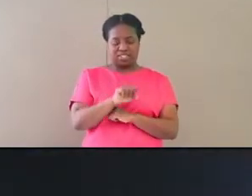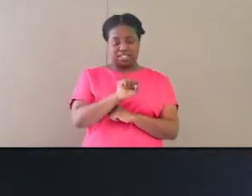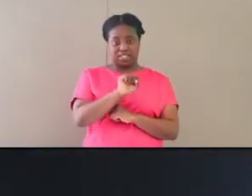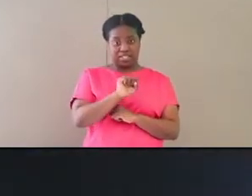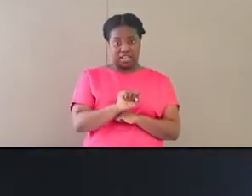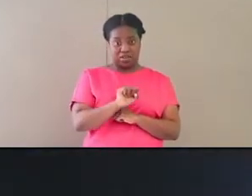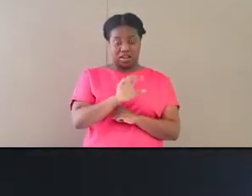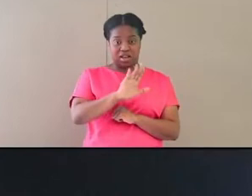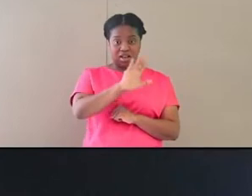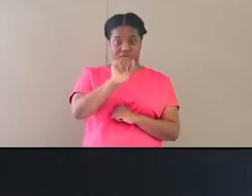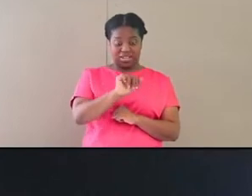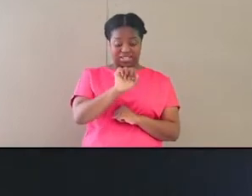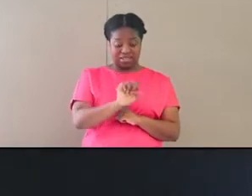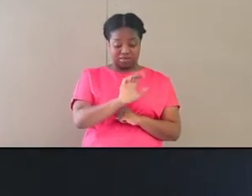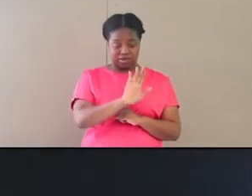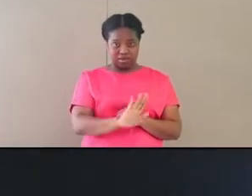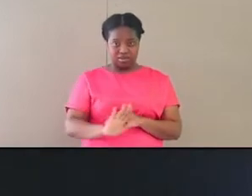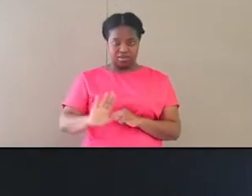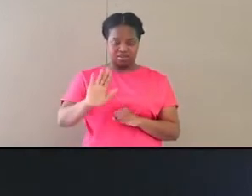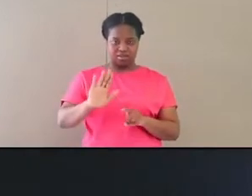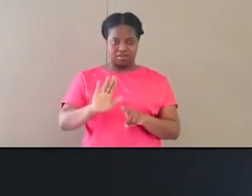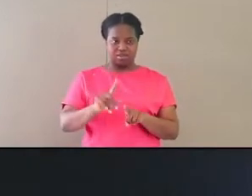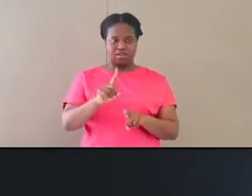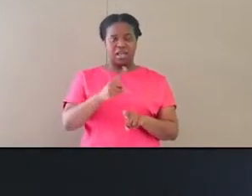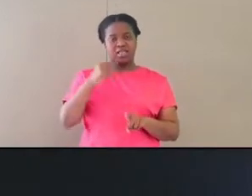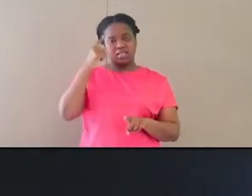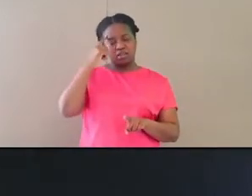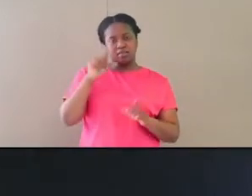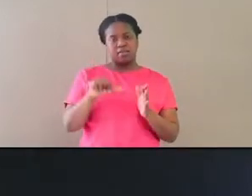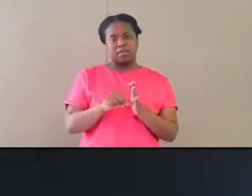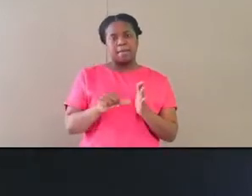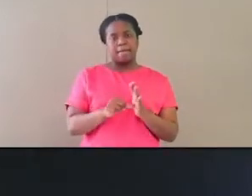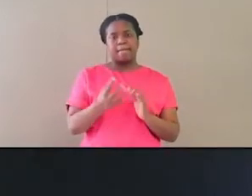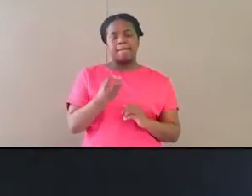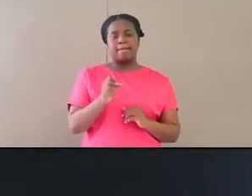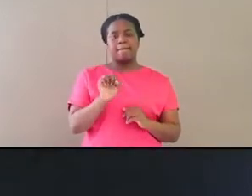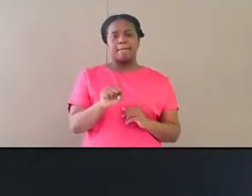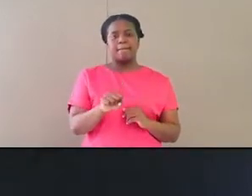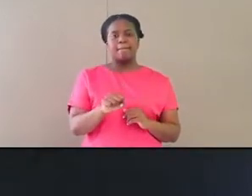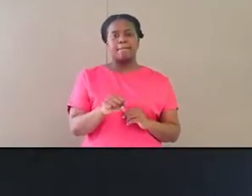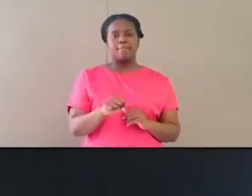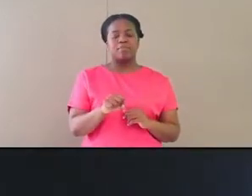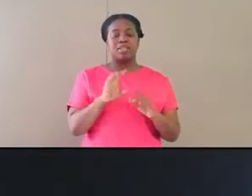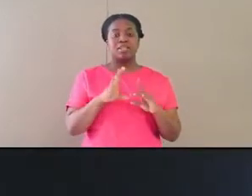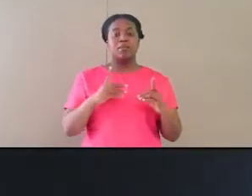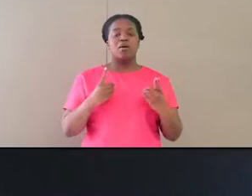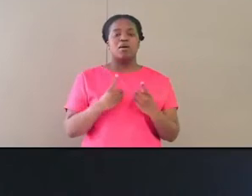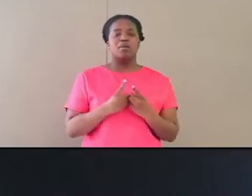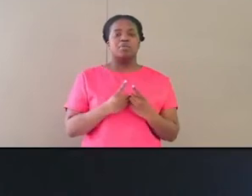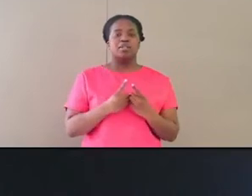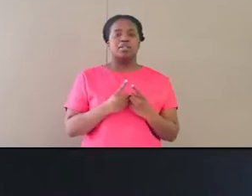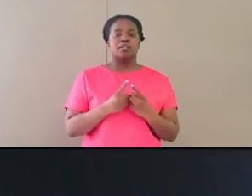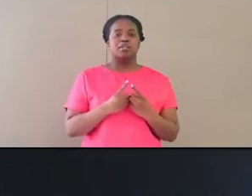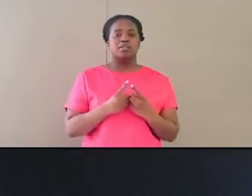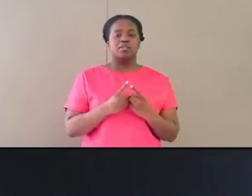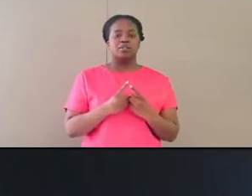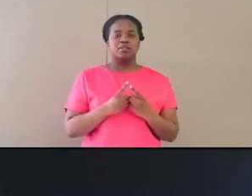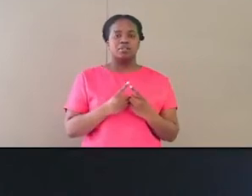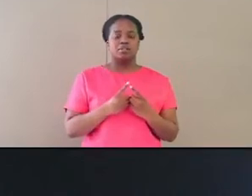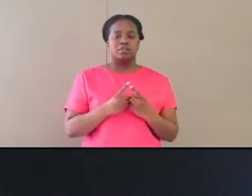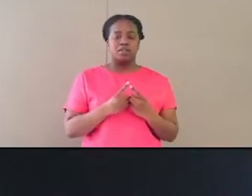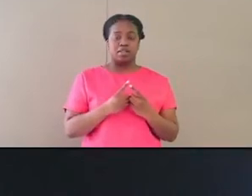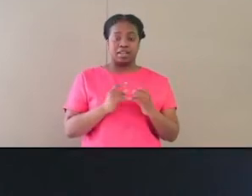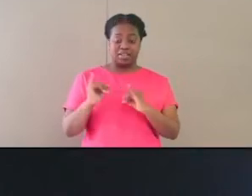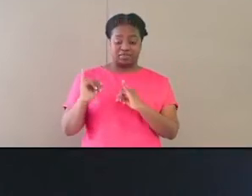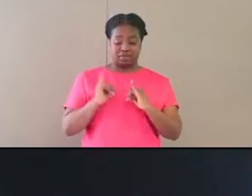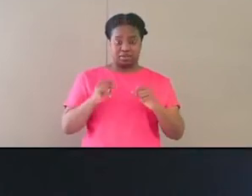I think it would be in order to say that the department that has brought us together here